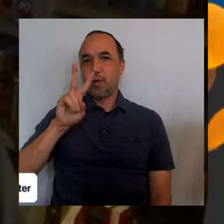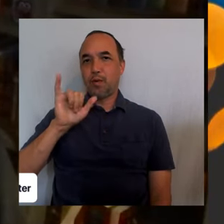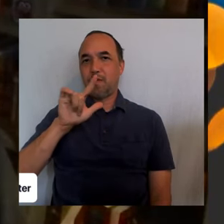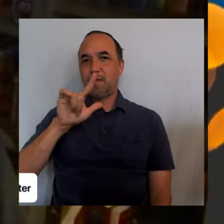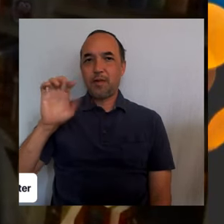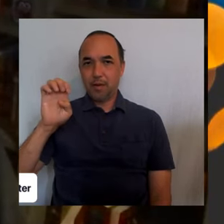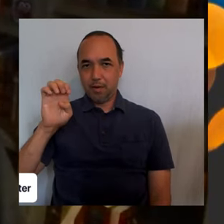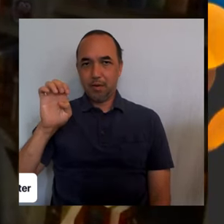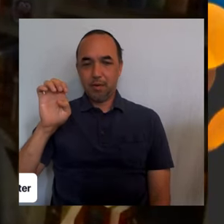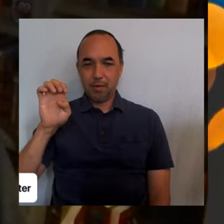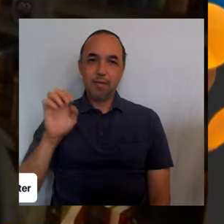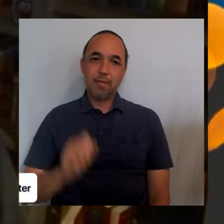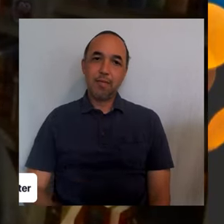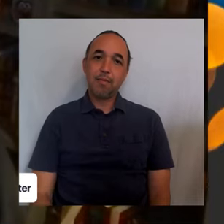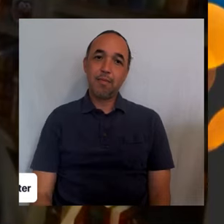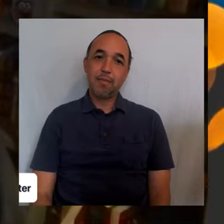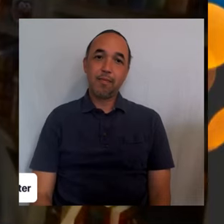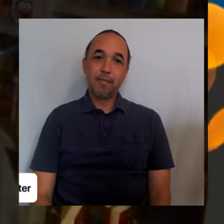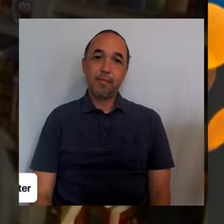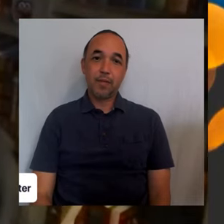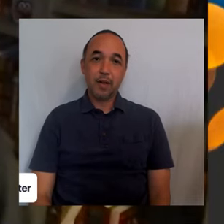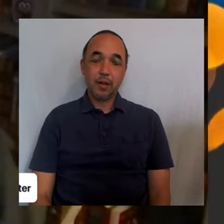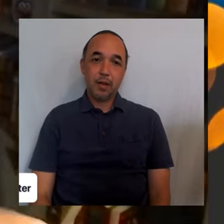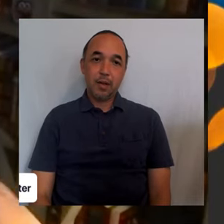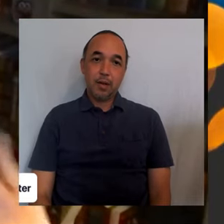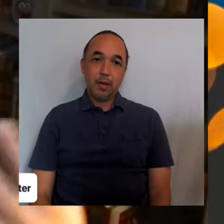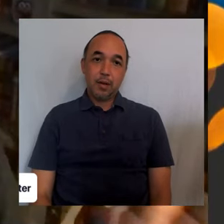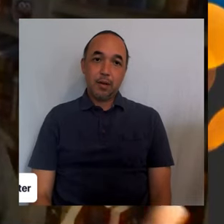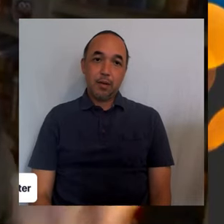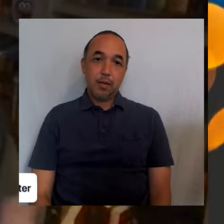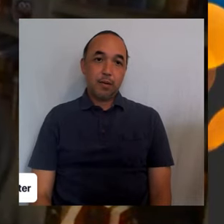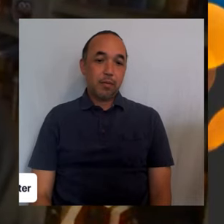which are anybody who has